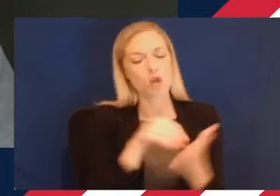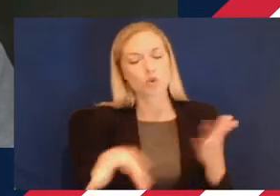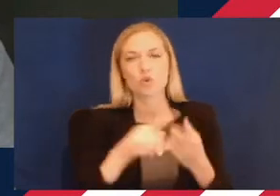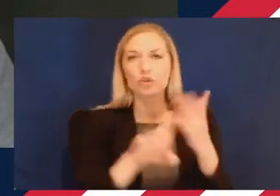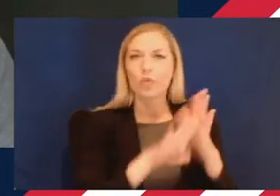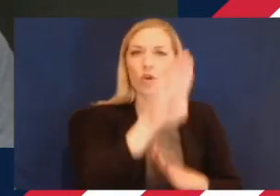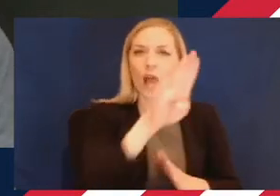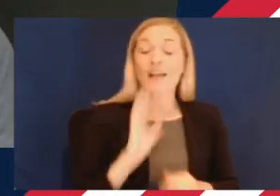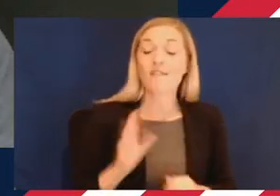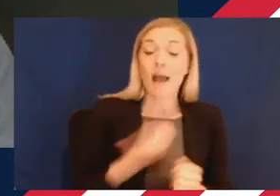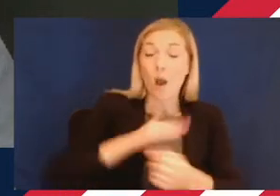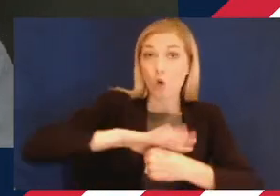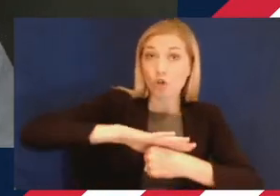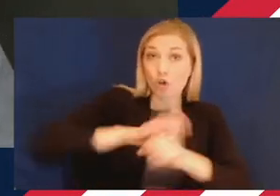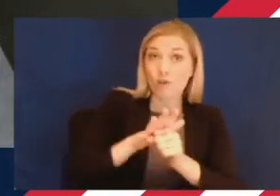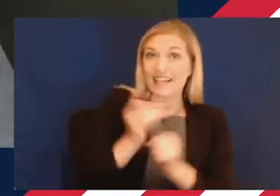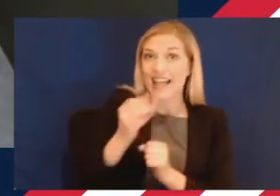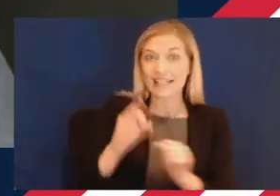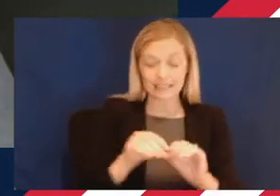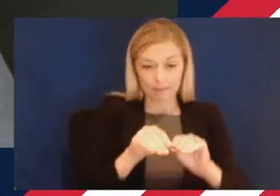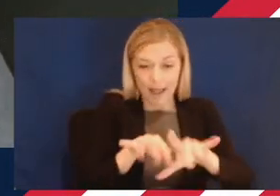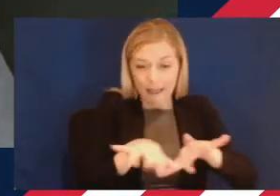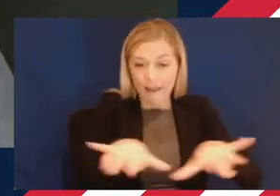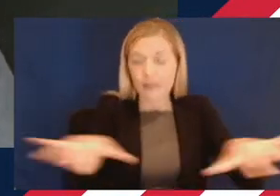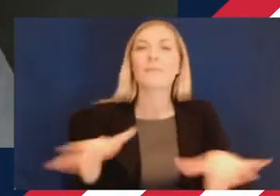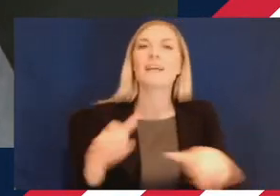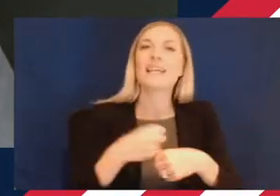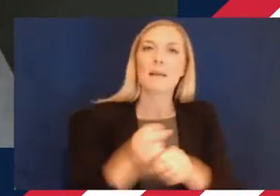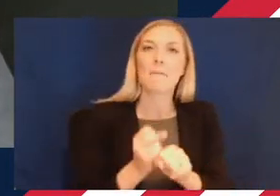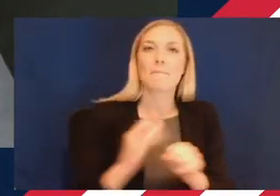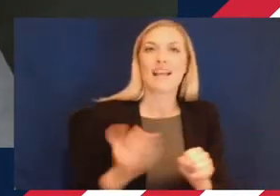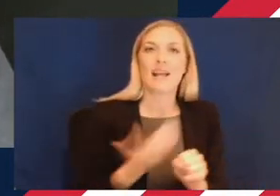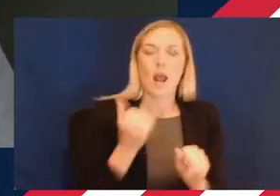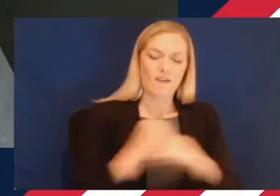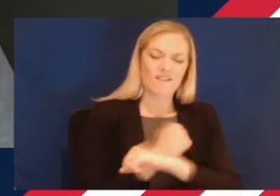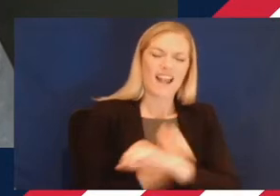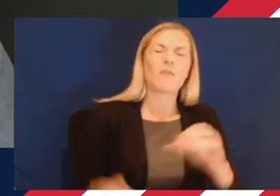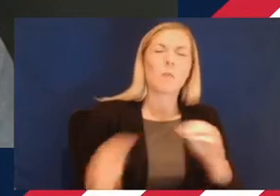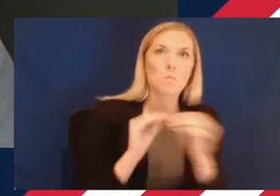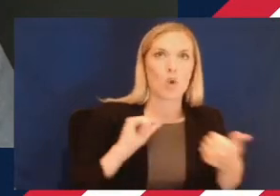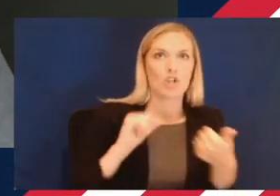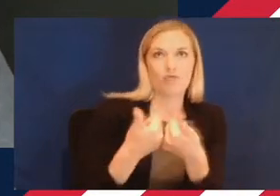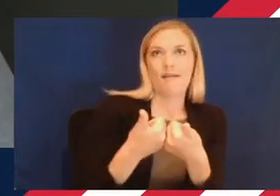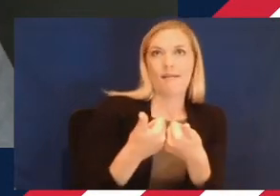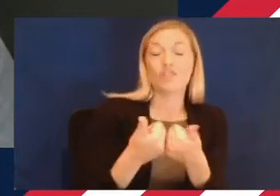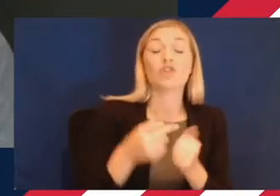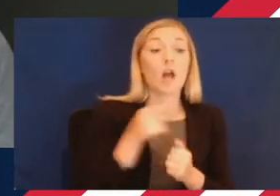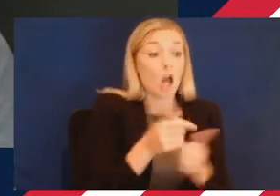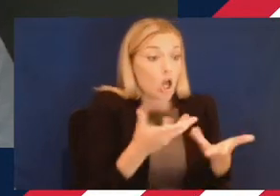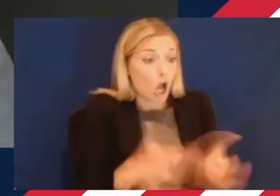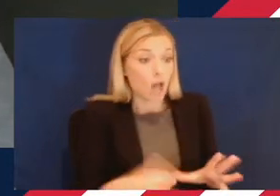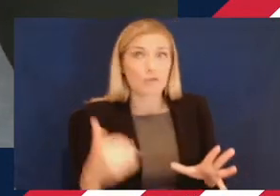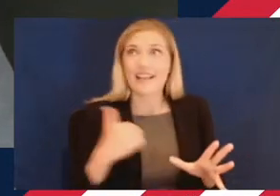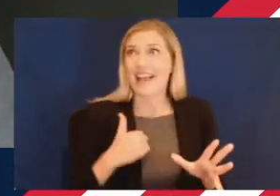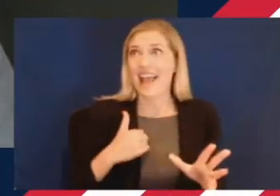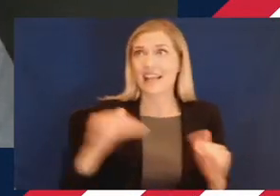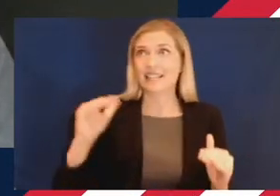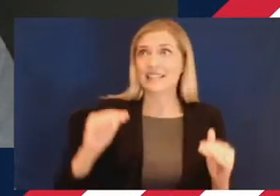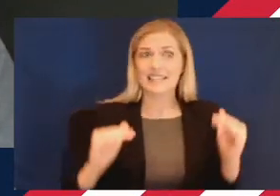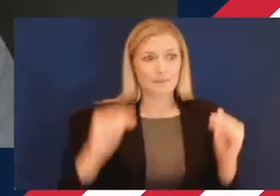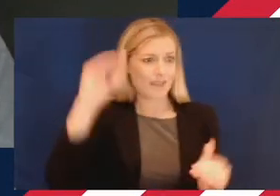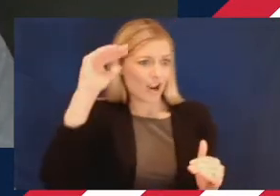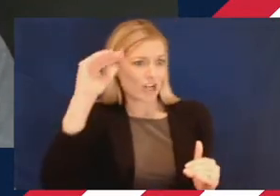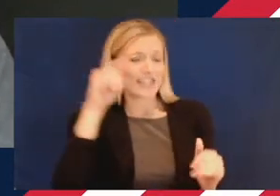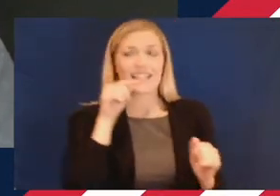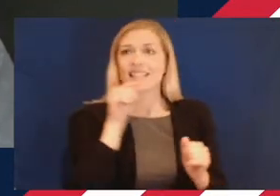fight much more urgent and much more difficult. It has deepened the disparities that already existed and prompted budget cuts that will devastate